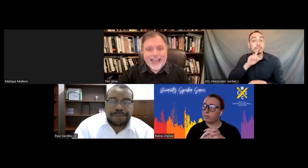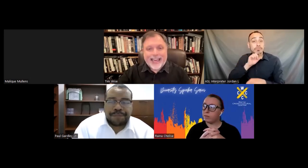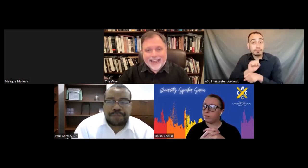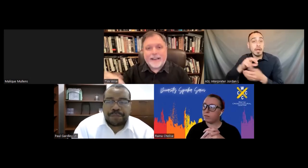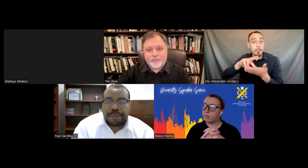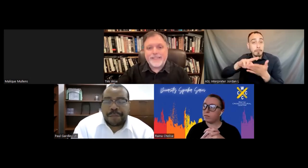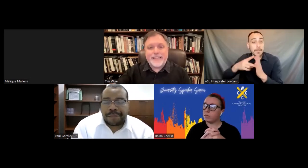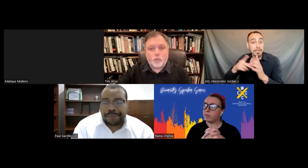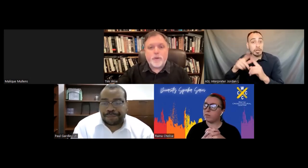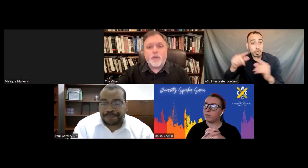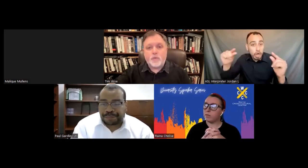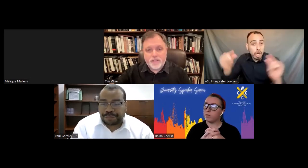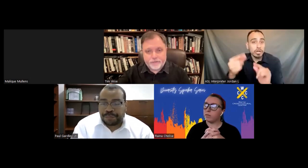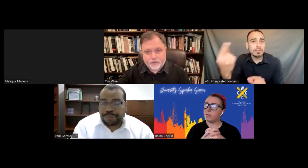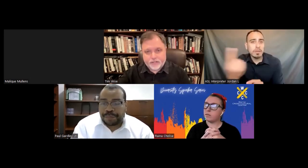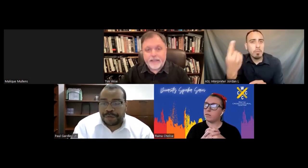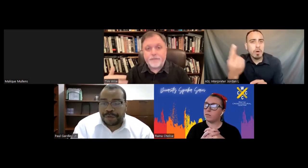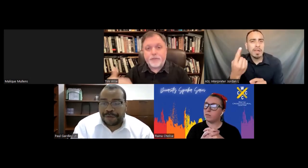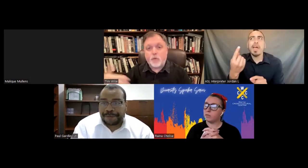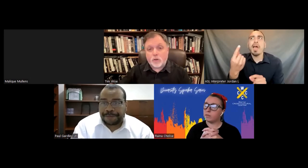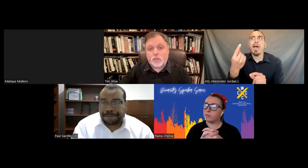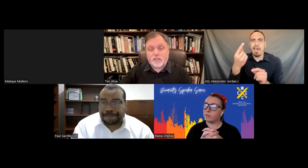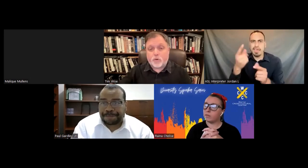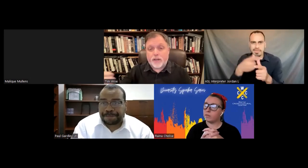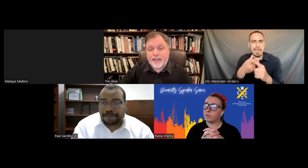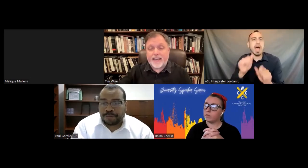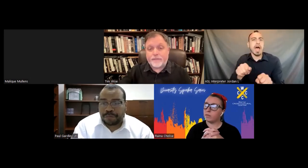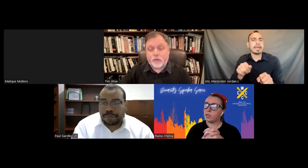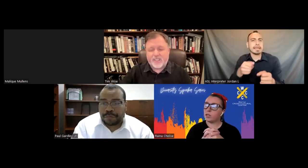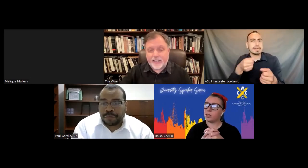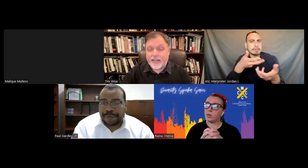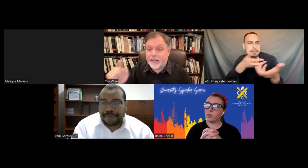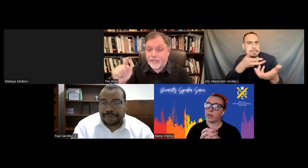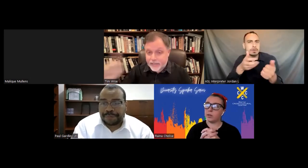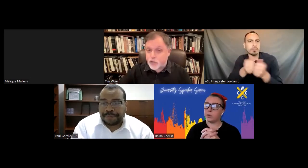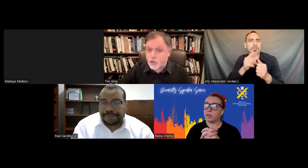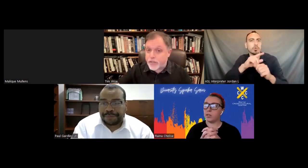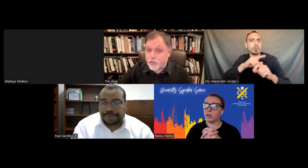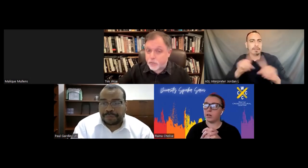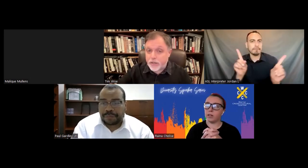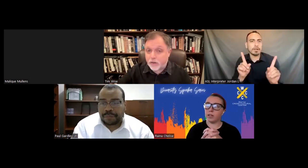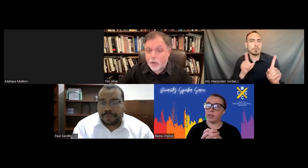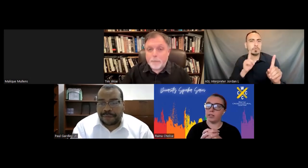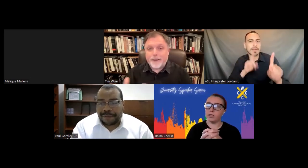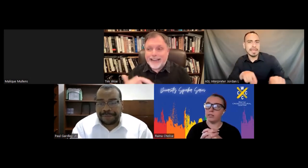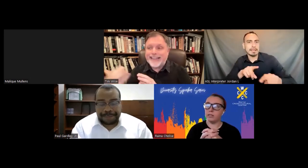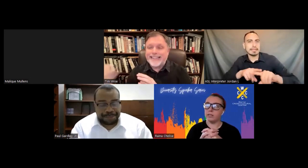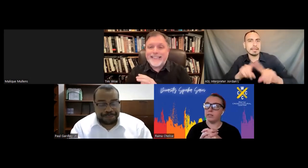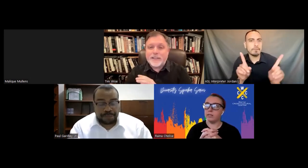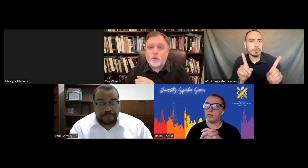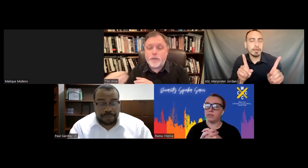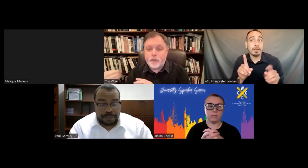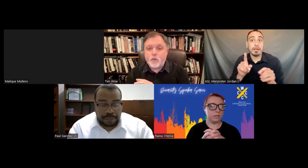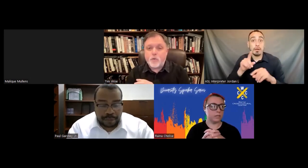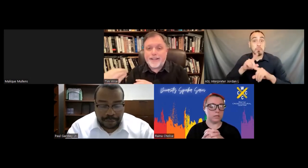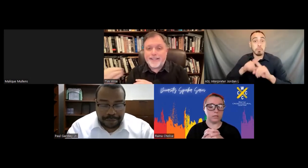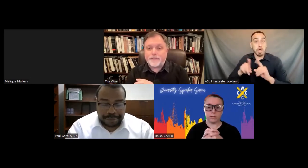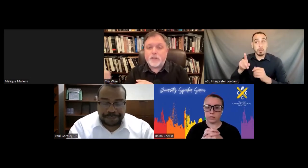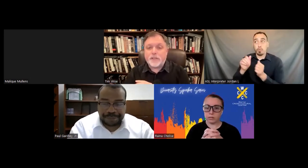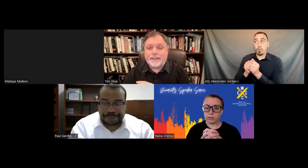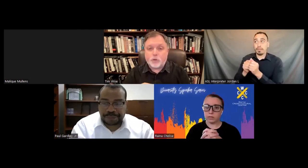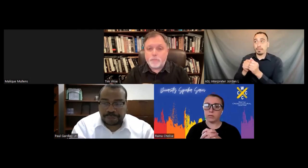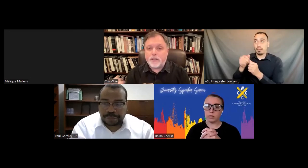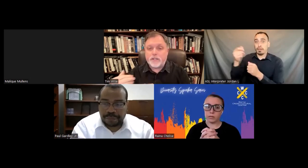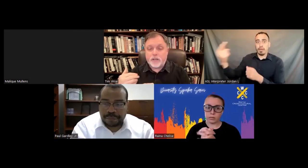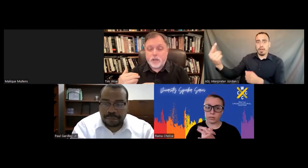person, and I have to deal with you differently. If you hurt someone inadvertently, the injury is real, but I got to deal with you on a